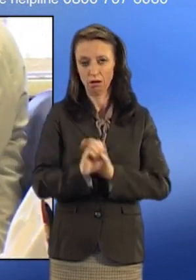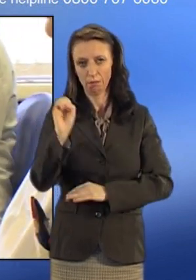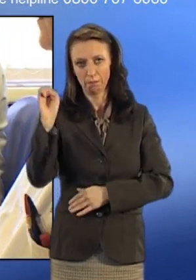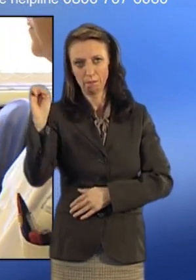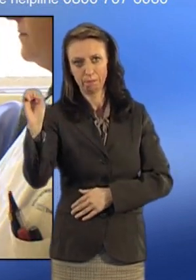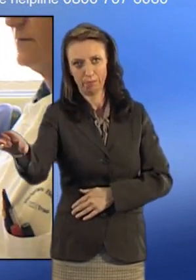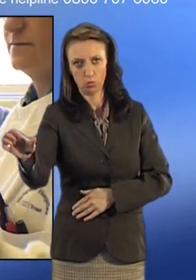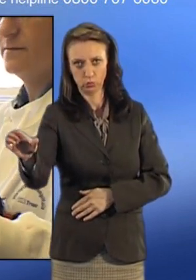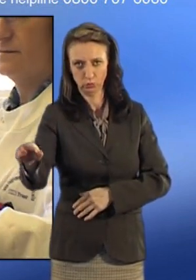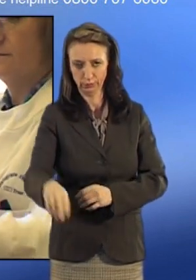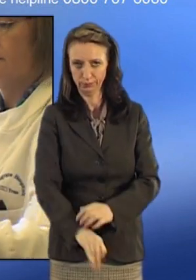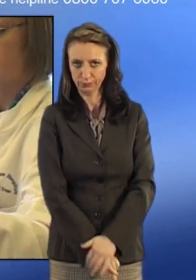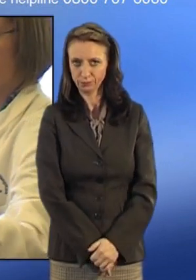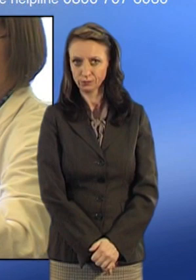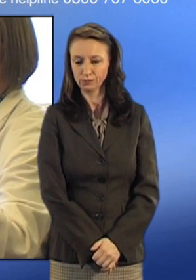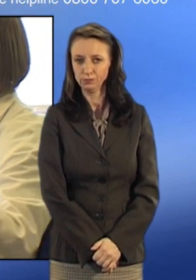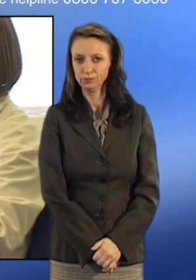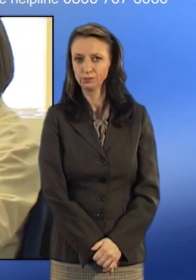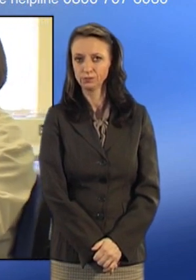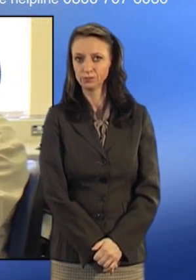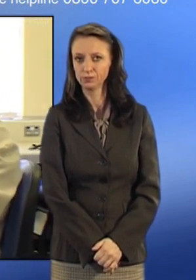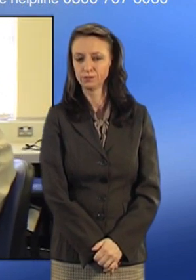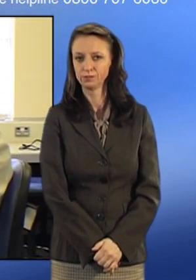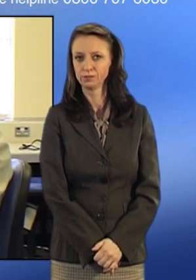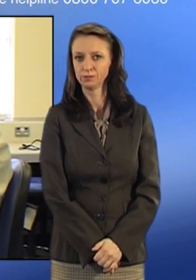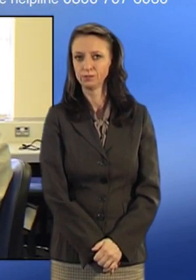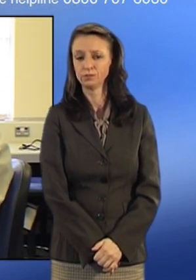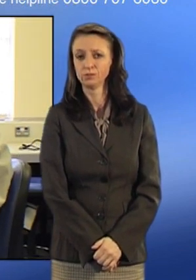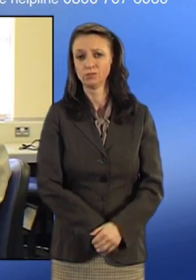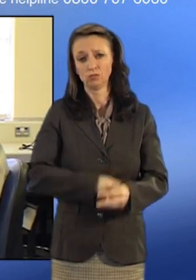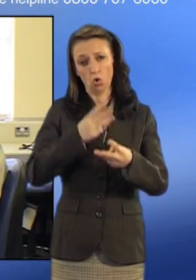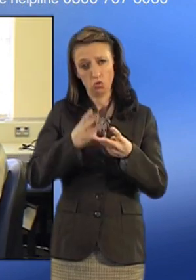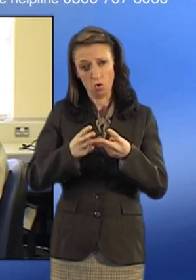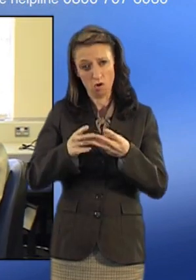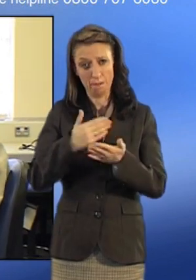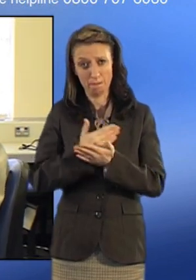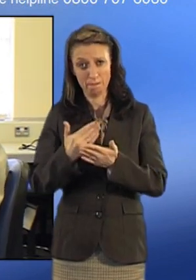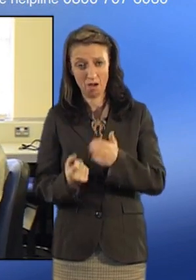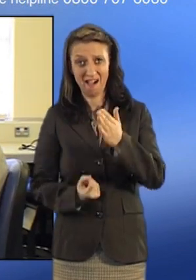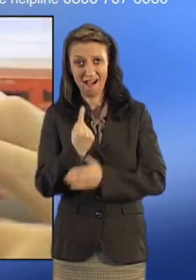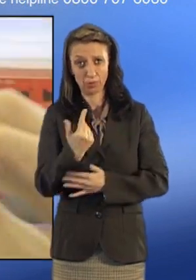The 3rd stage of the screening programme takes place when your screening test strip arrives at the laboratory.